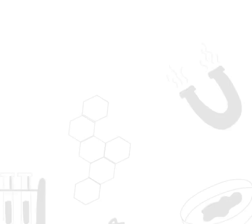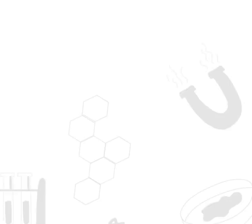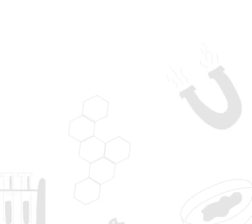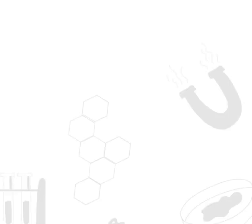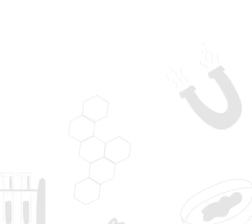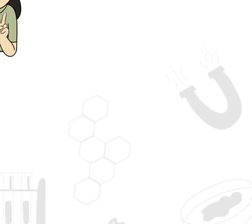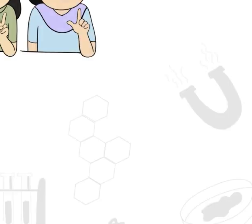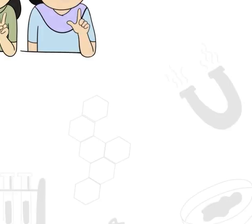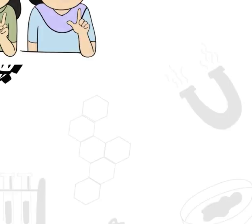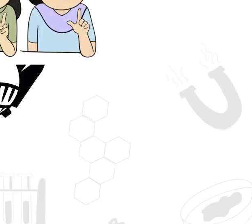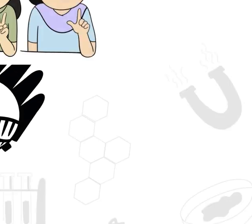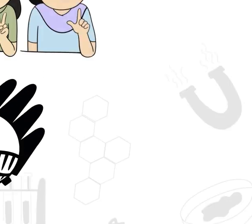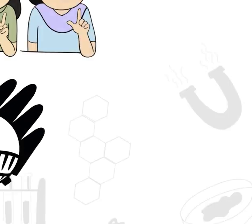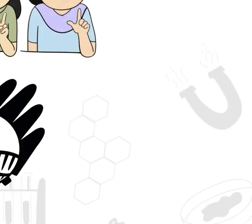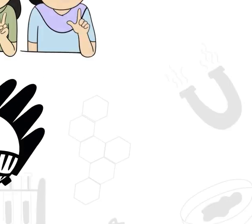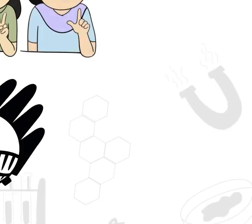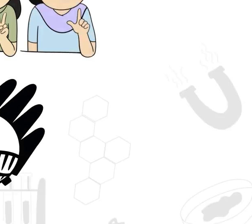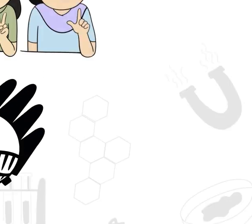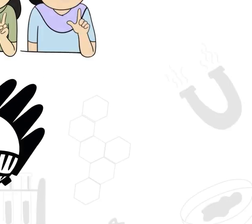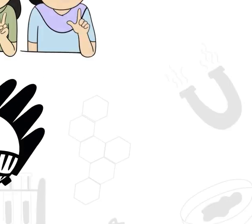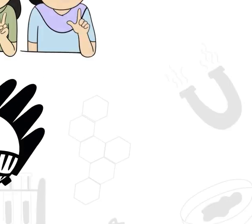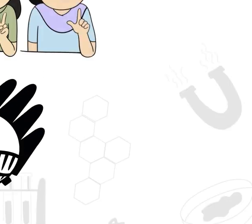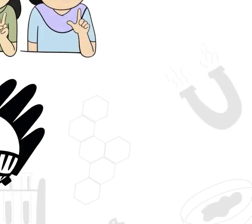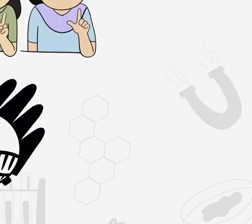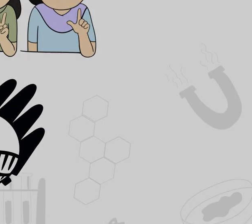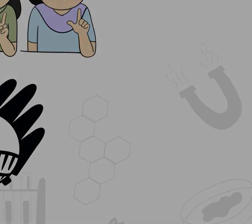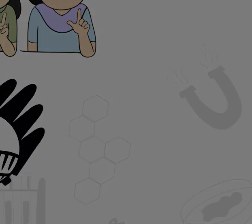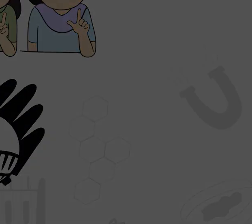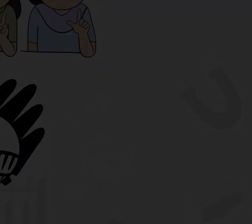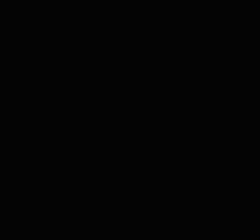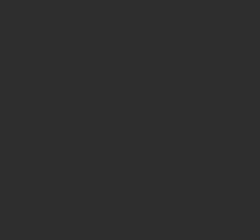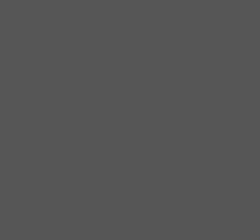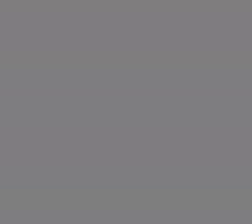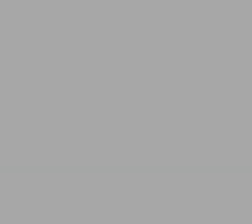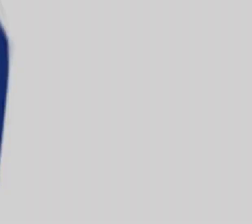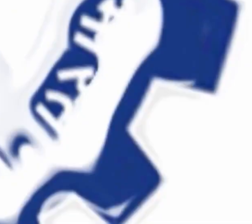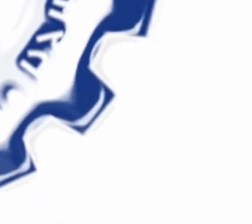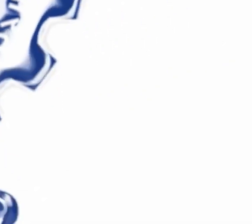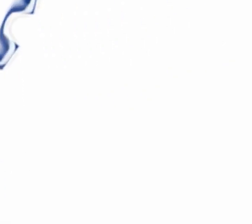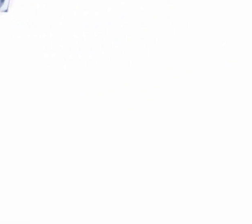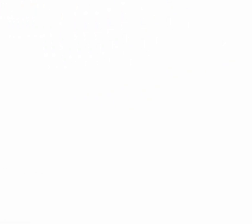Welcome to ISL-enabled Virtual Lab of CSIR.